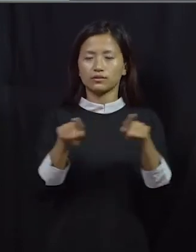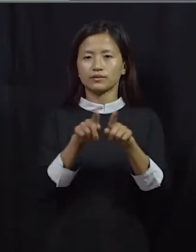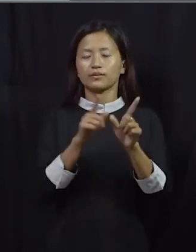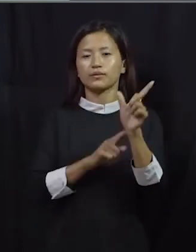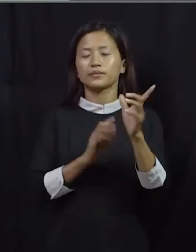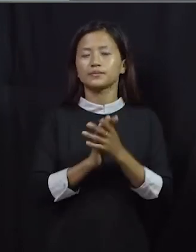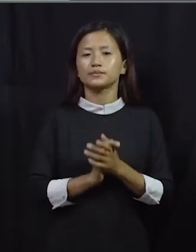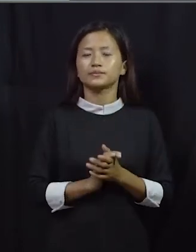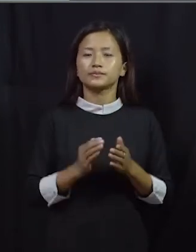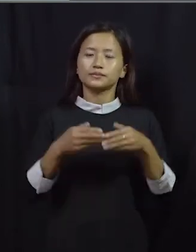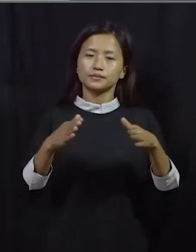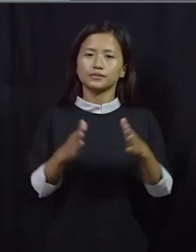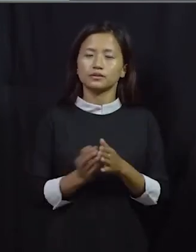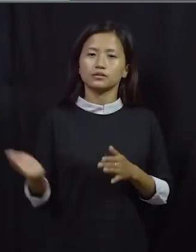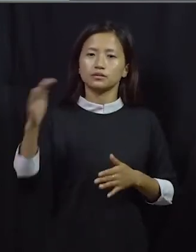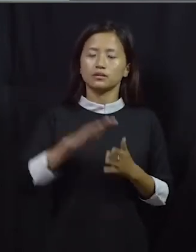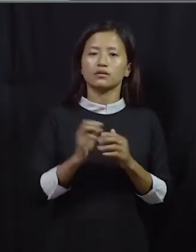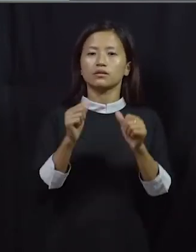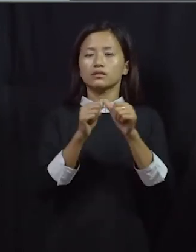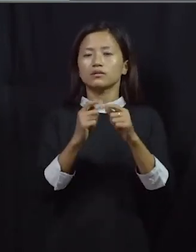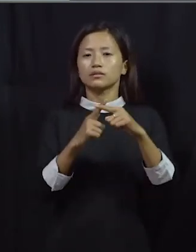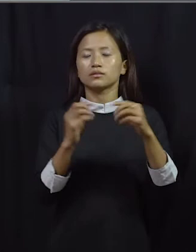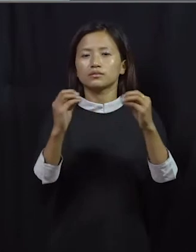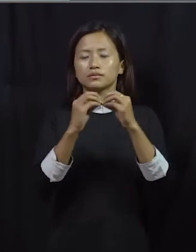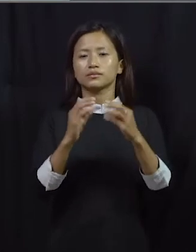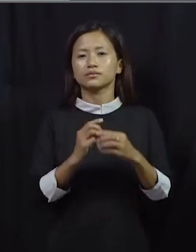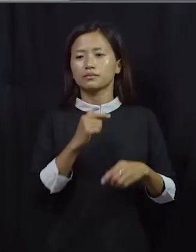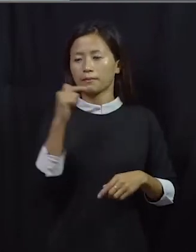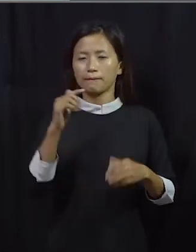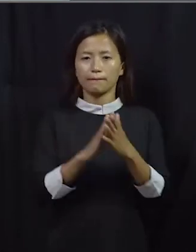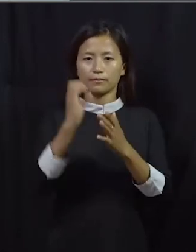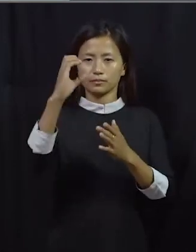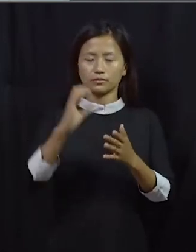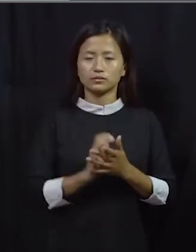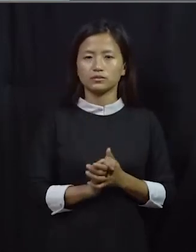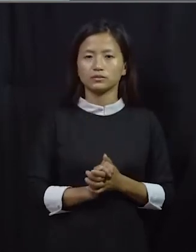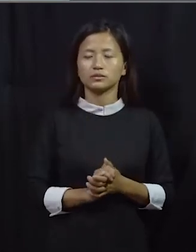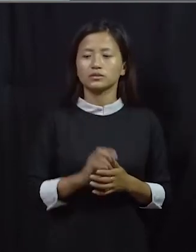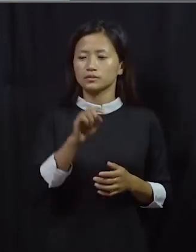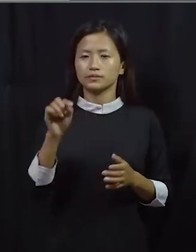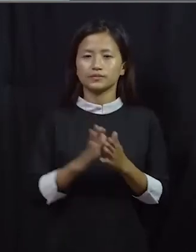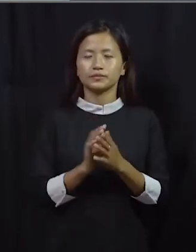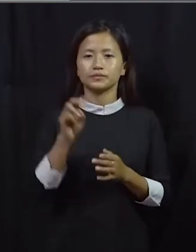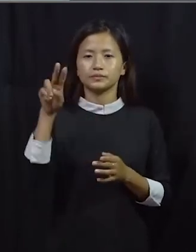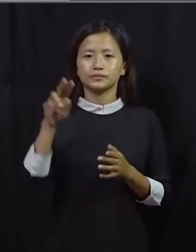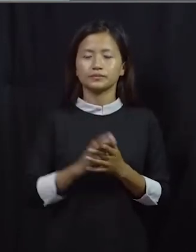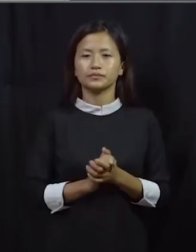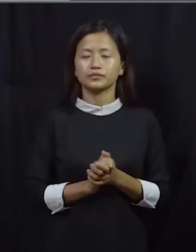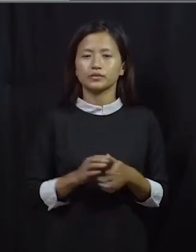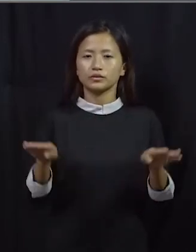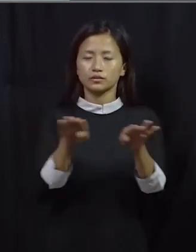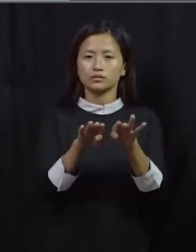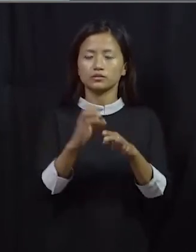opening capital comes to A plus B minus C, which means the